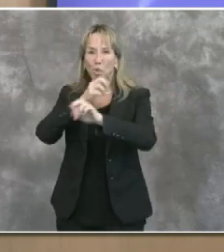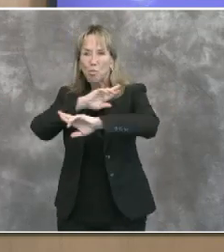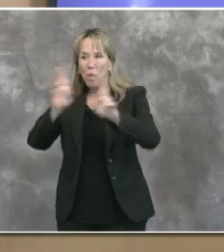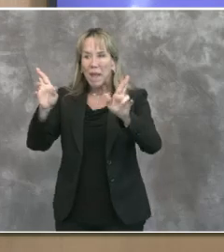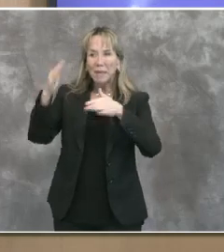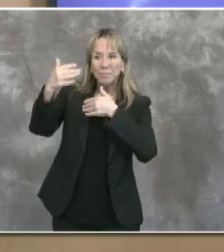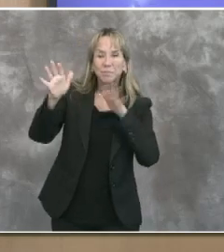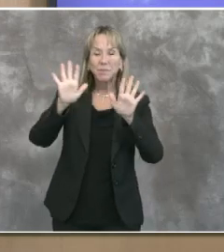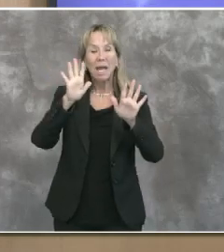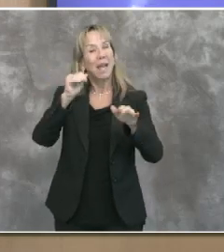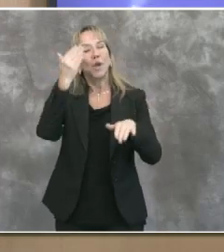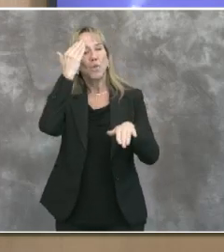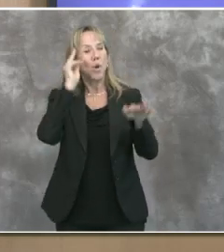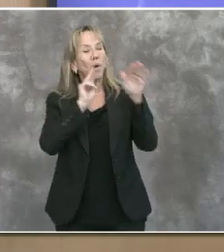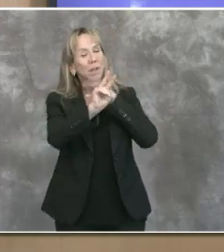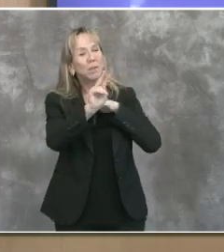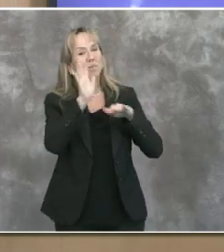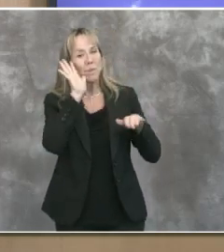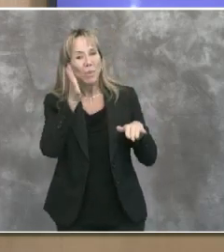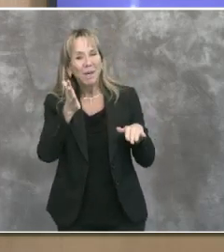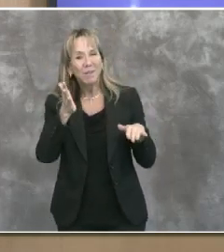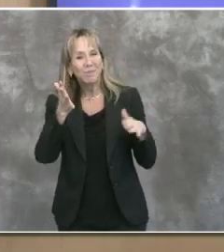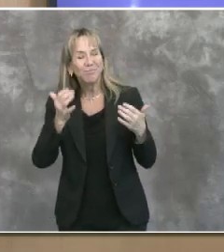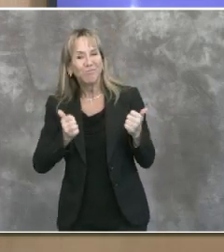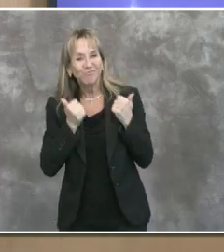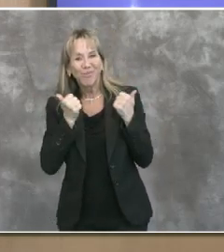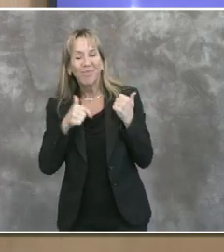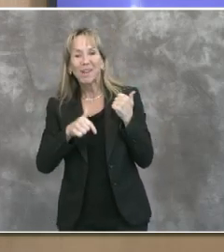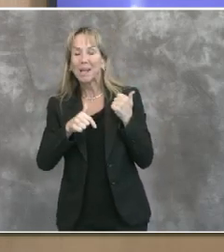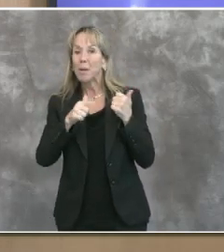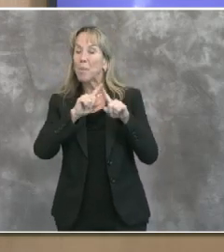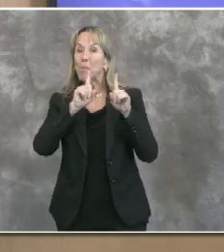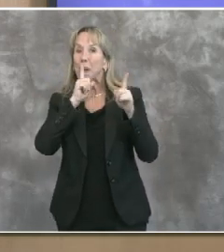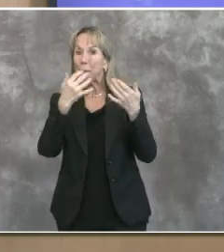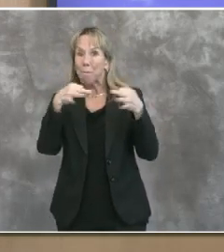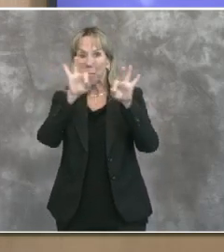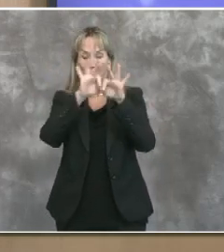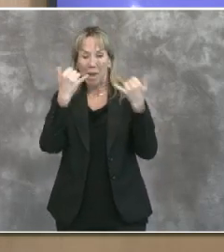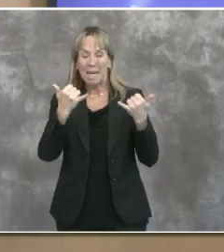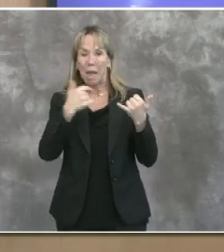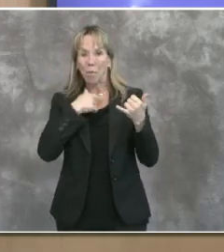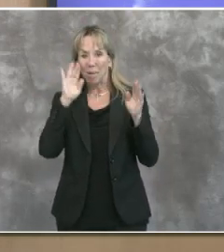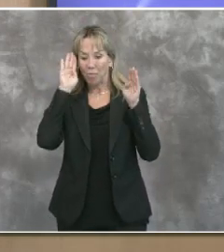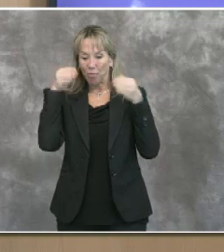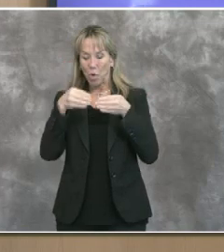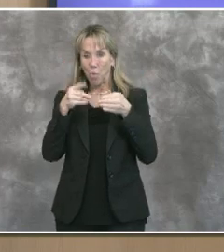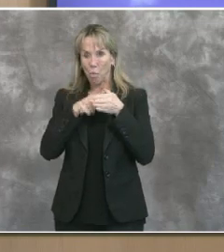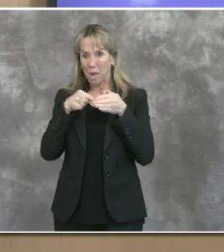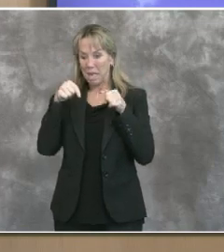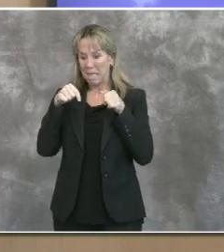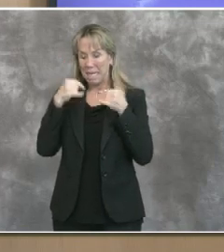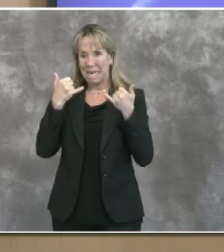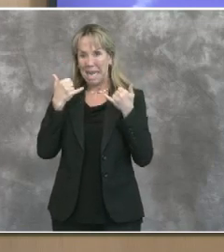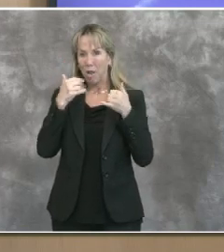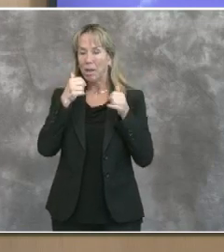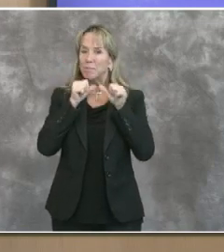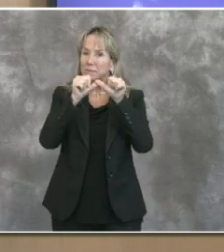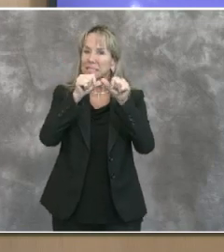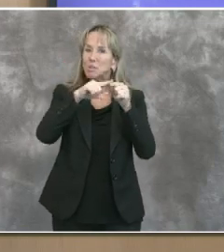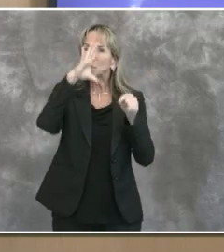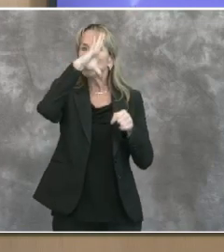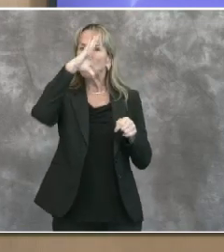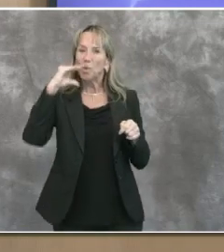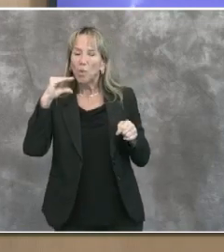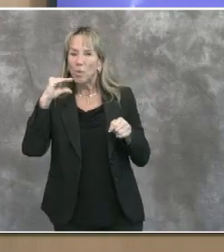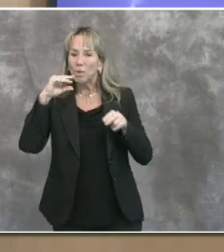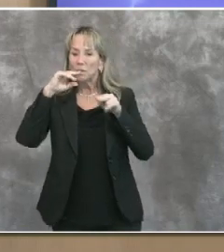come out of this, the single most important thing that we can do today is focus on what's in front of us, which is continuing to bend that curve and